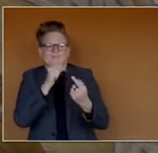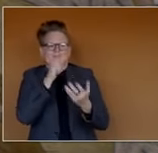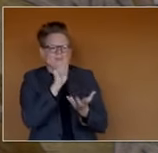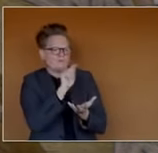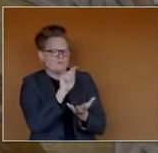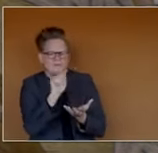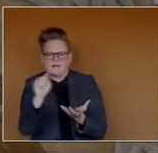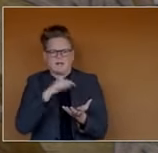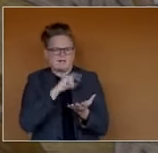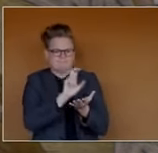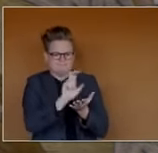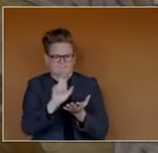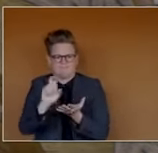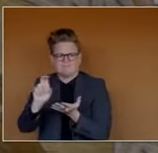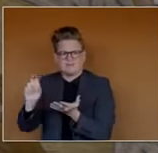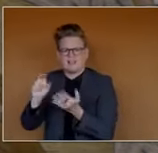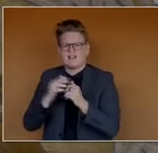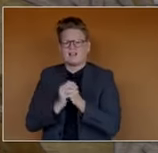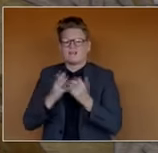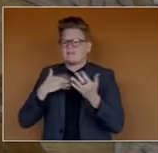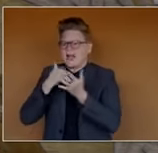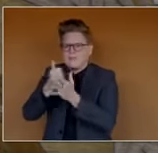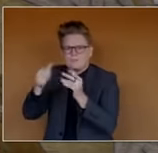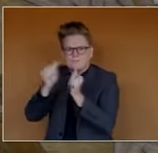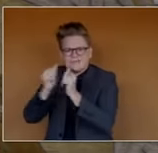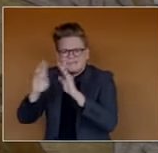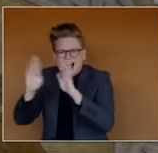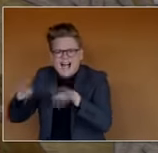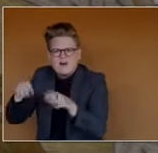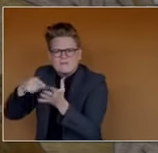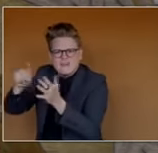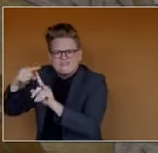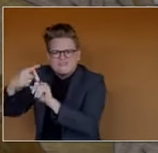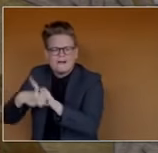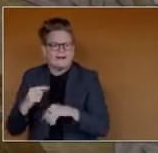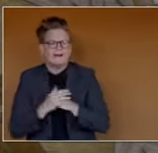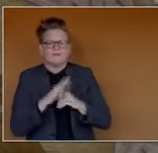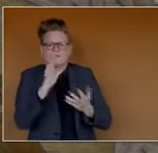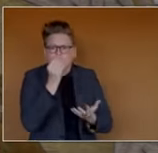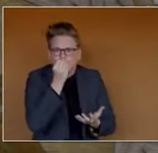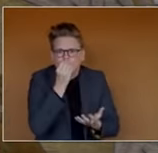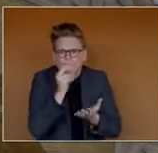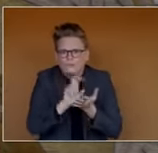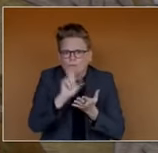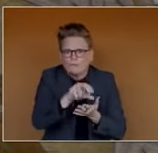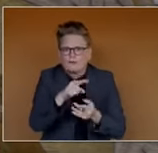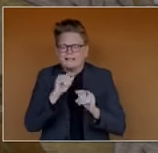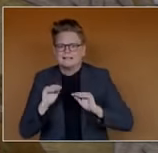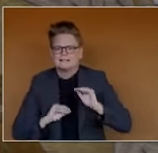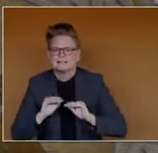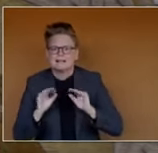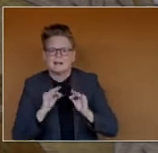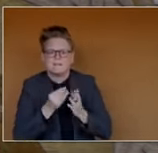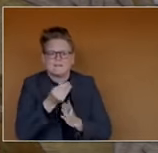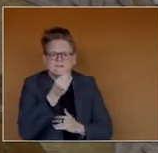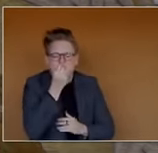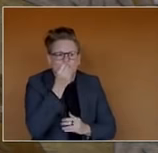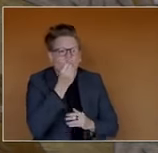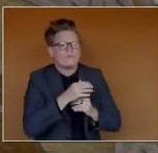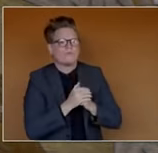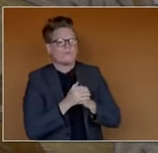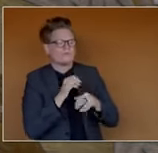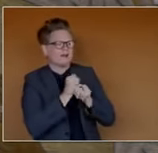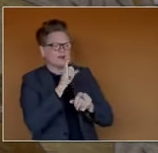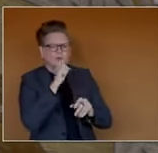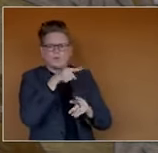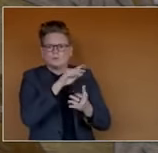with housing, whether it's making your rent payments, the ones who need help with food, the ones who are want to make sure that our schools are open